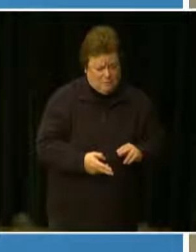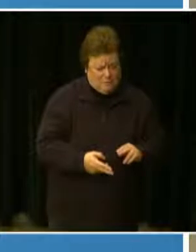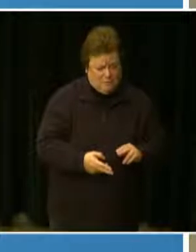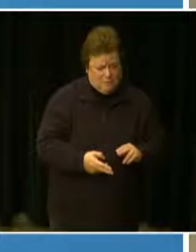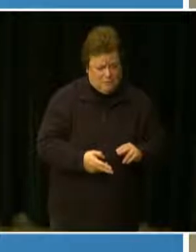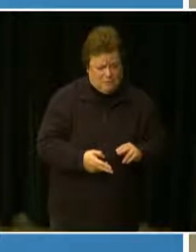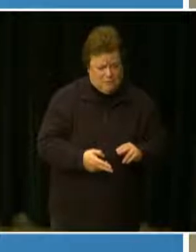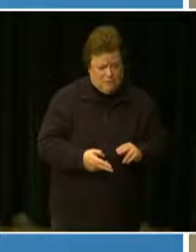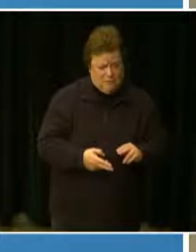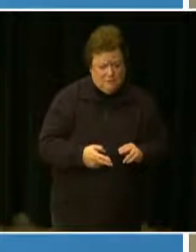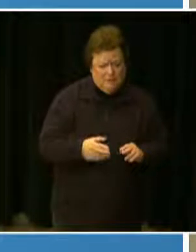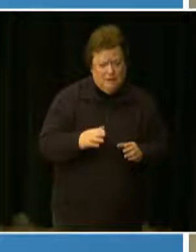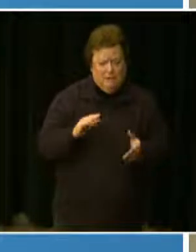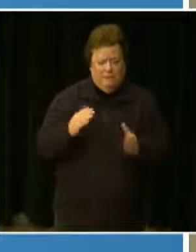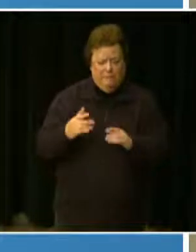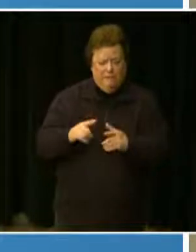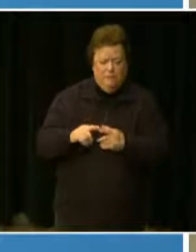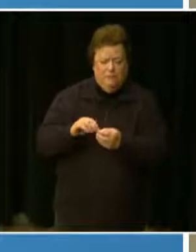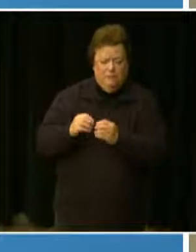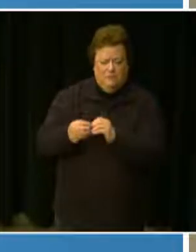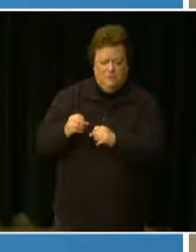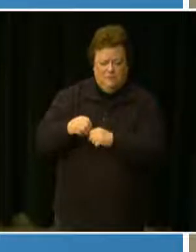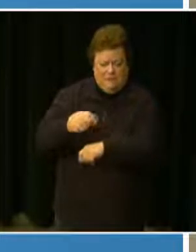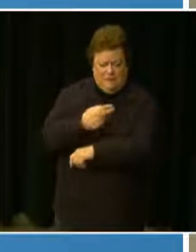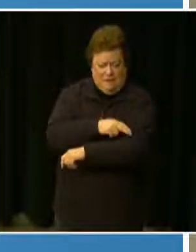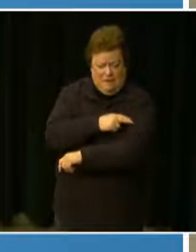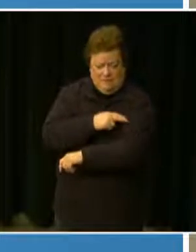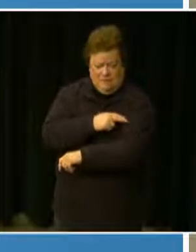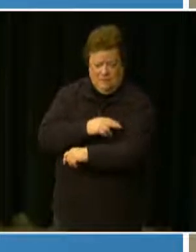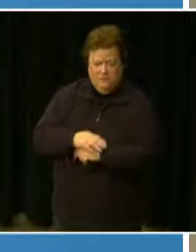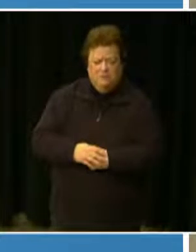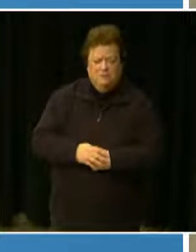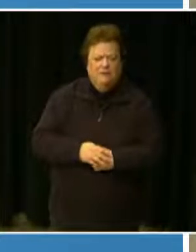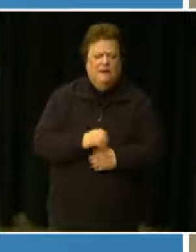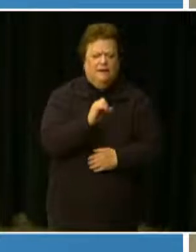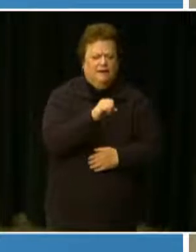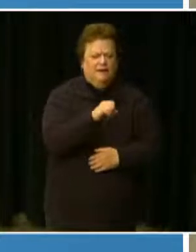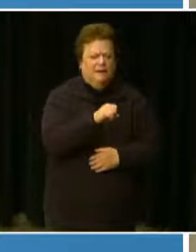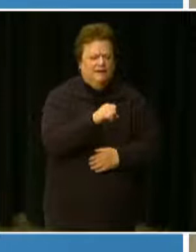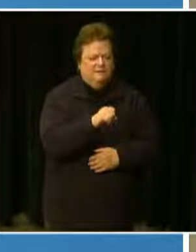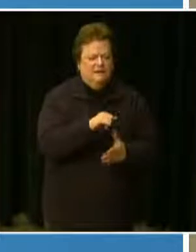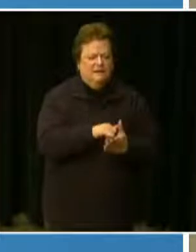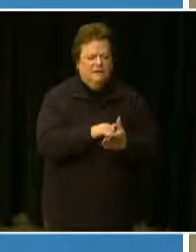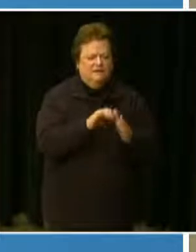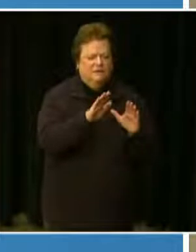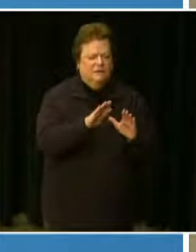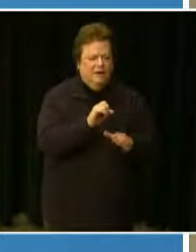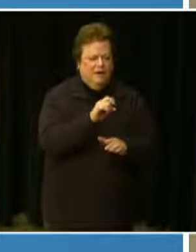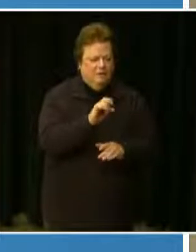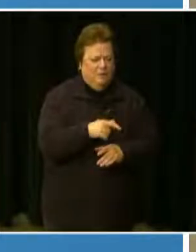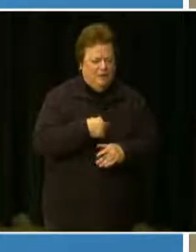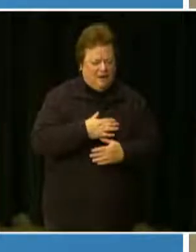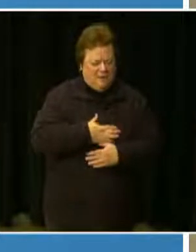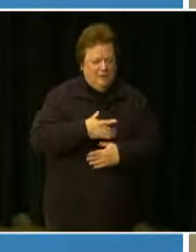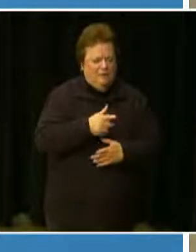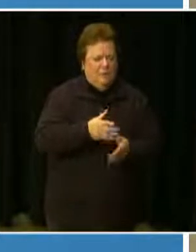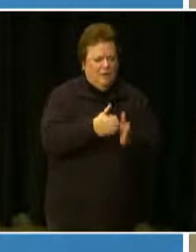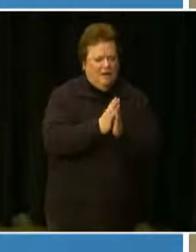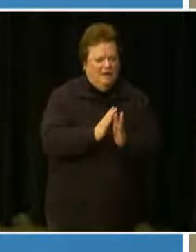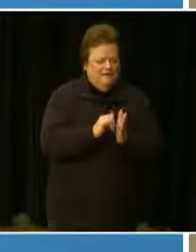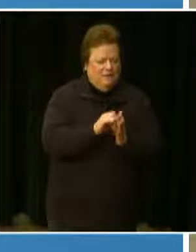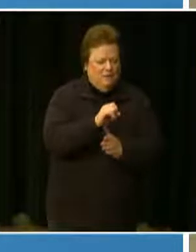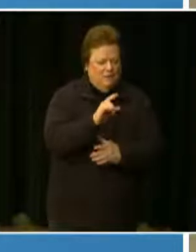numbers and the hospitalizations and the big drops there? Yes, and that's a great question. I appreciate you asking it. We